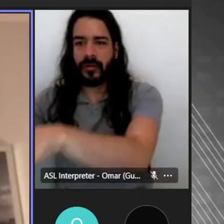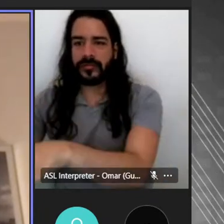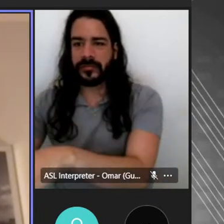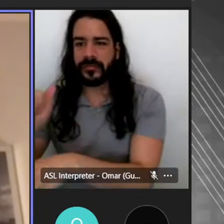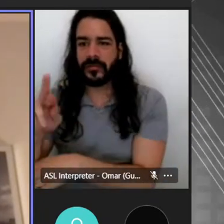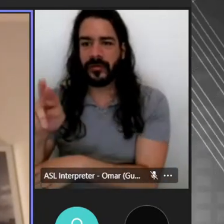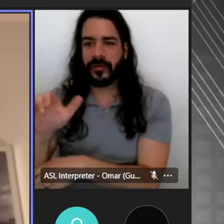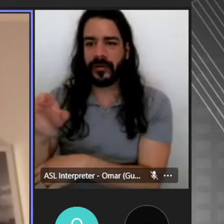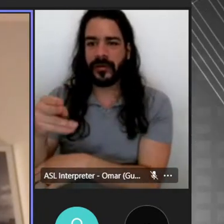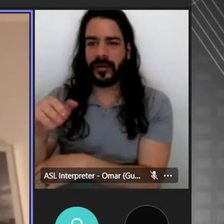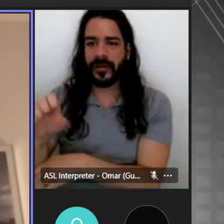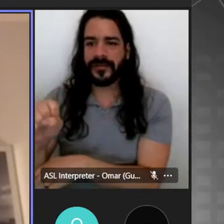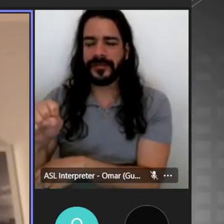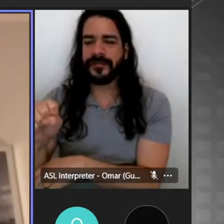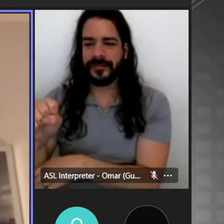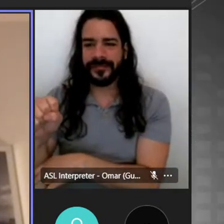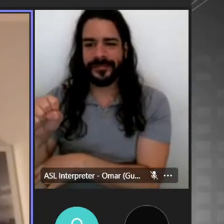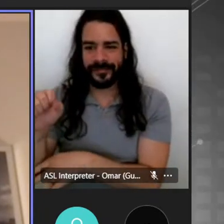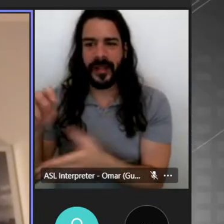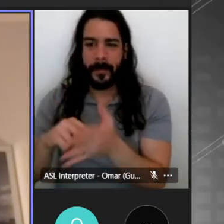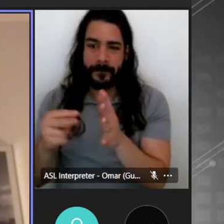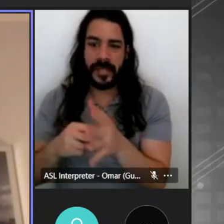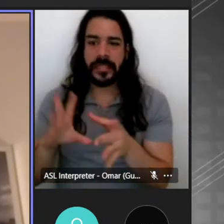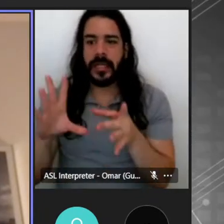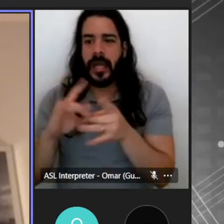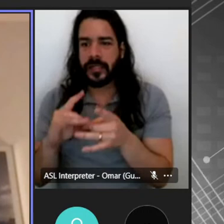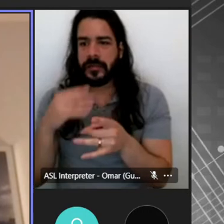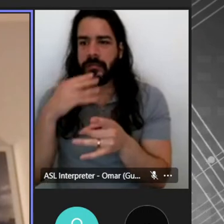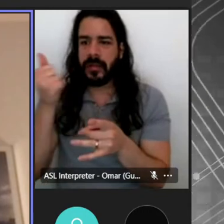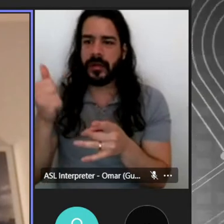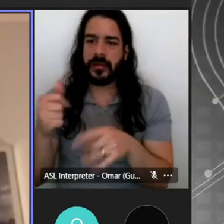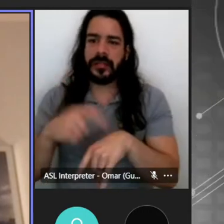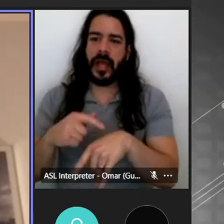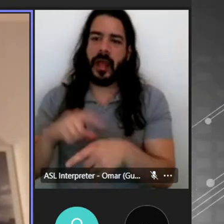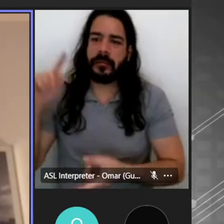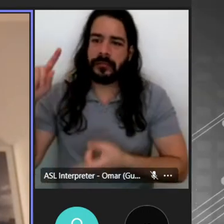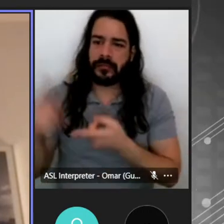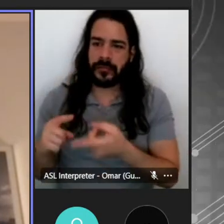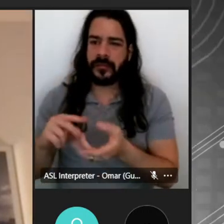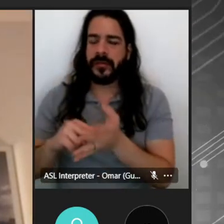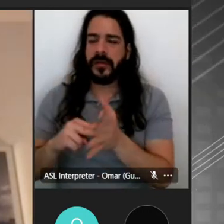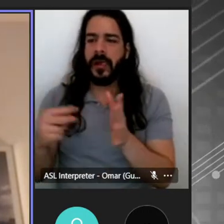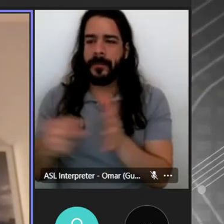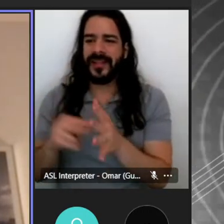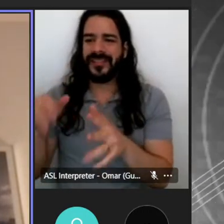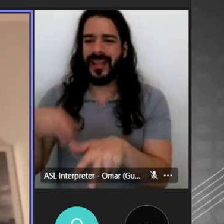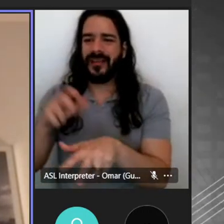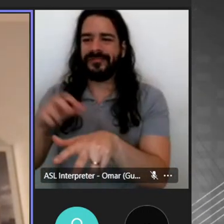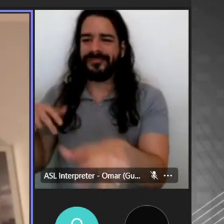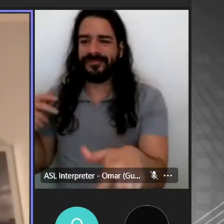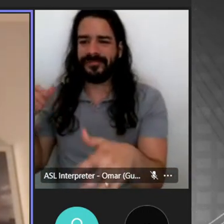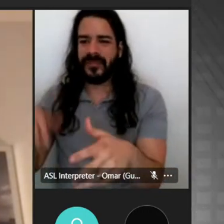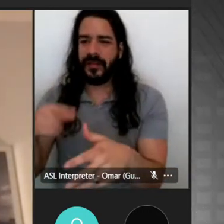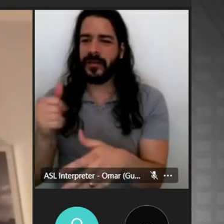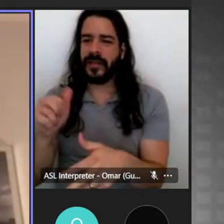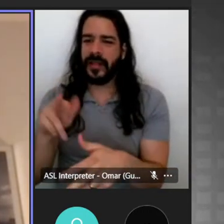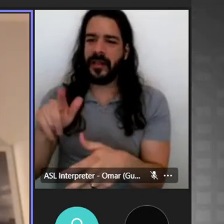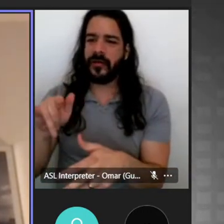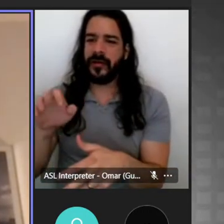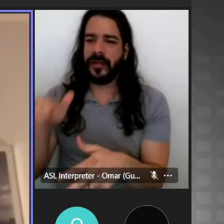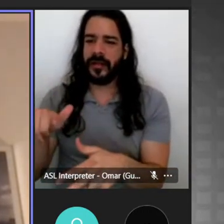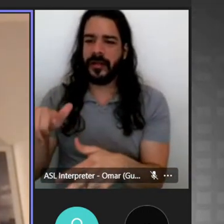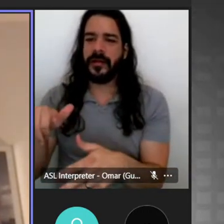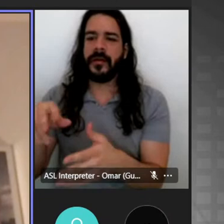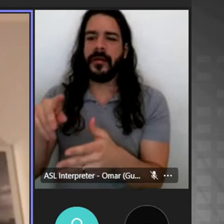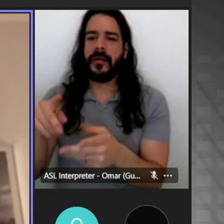and for one stop you could miss the connection and again it would speed up your connection and it would speed up the time and again use the pressure at the choke point